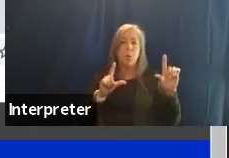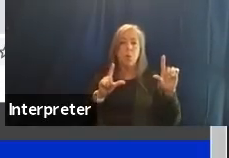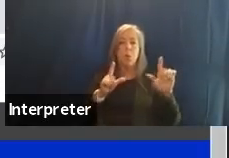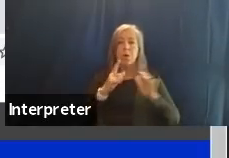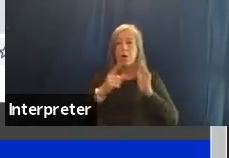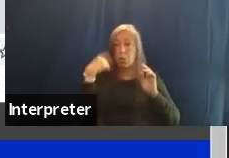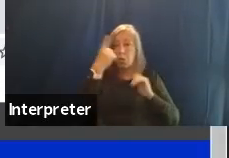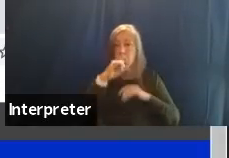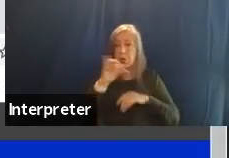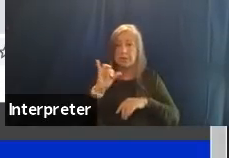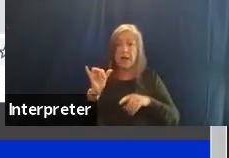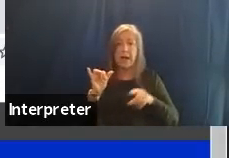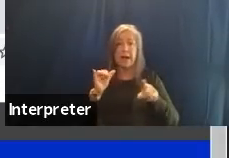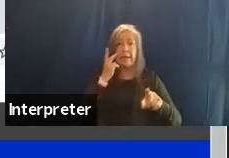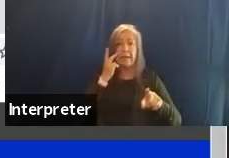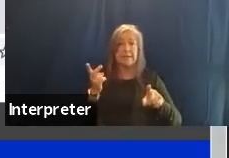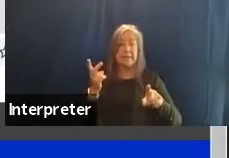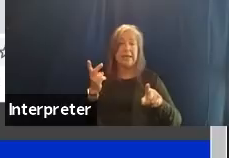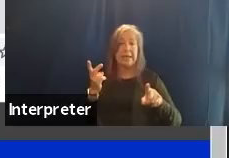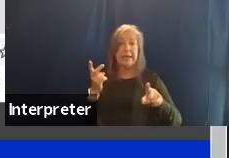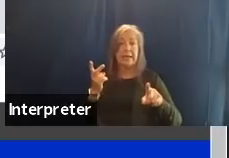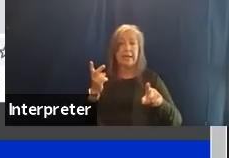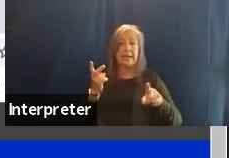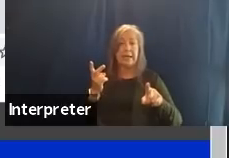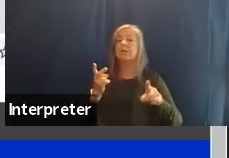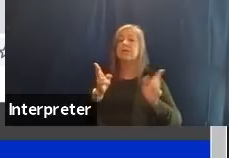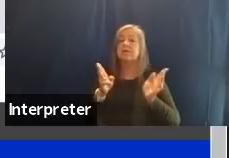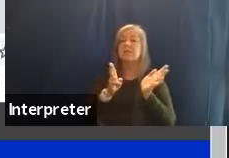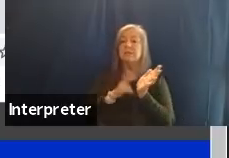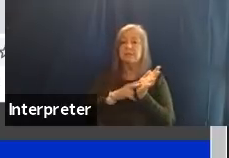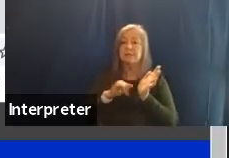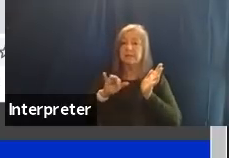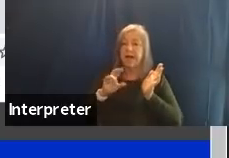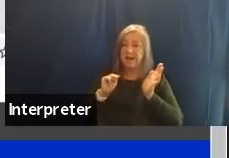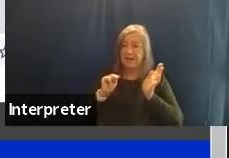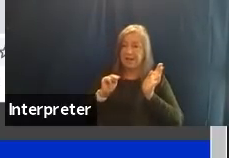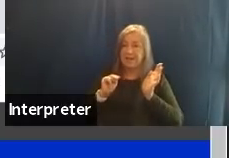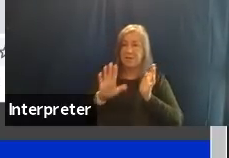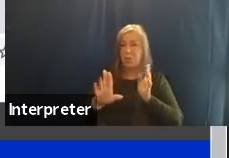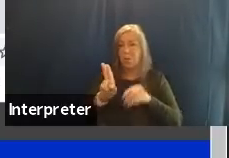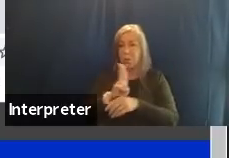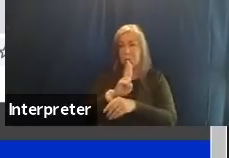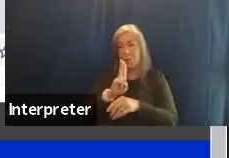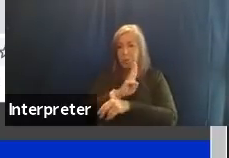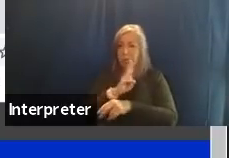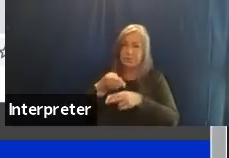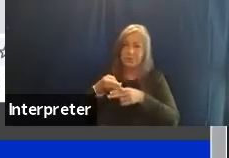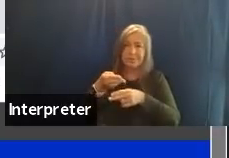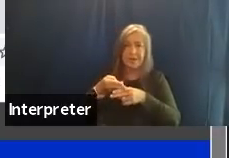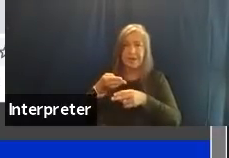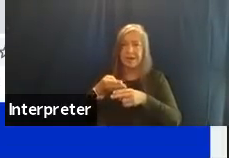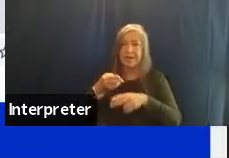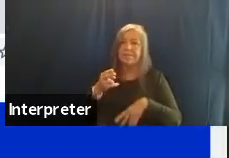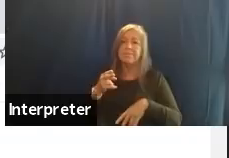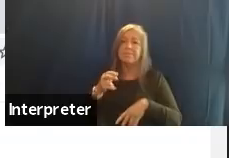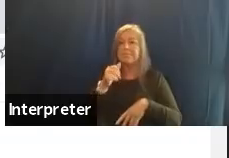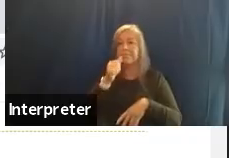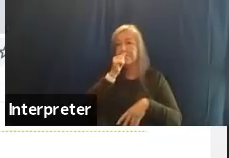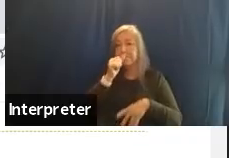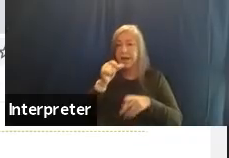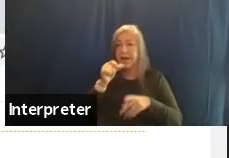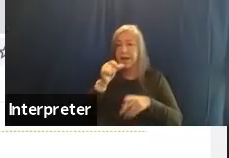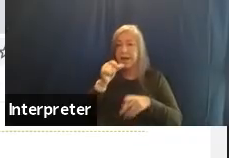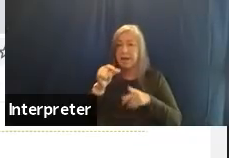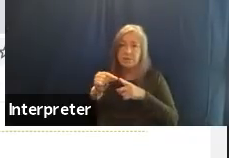So as you can see here, obviously you'll sign in with your username and password. Scroll down just a little bit, Mark, so you can see that part at the bottom.